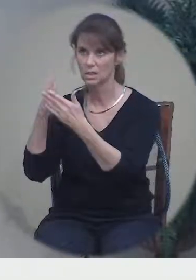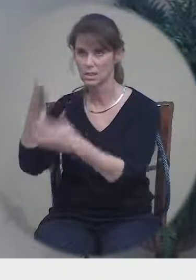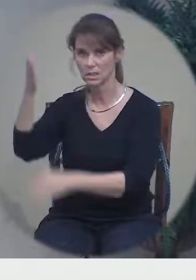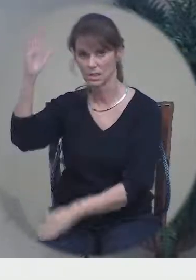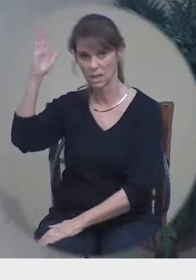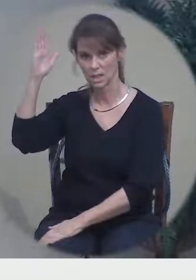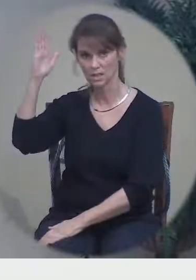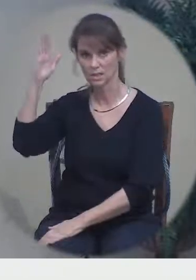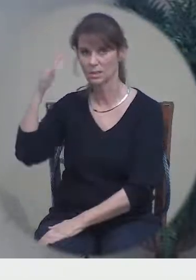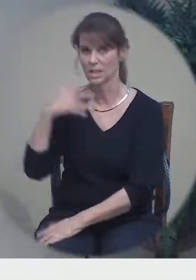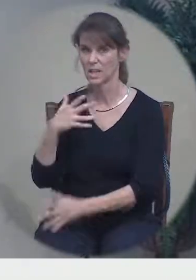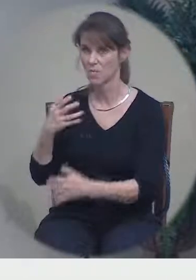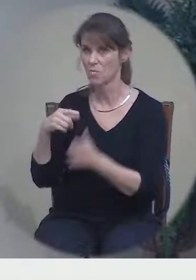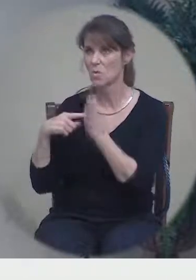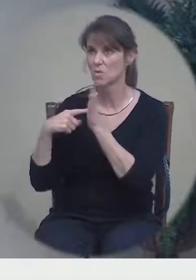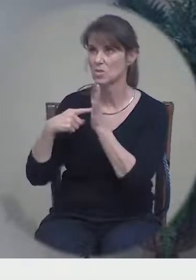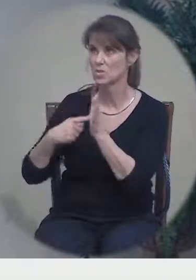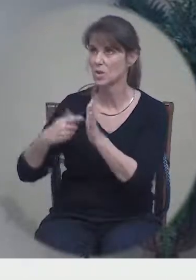nobody